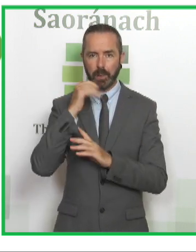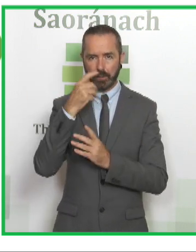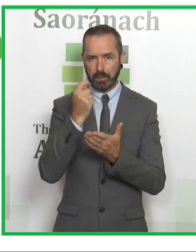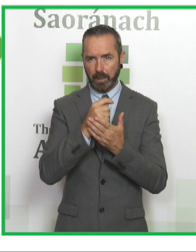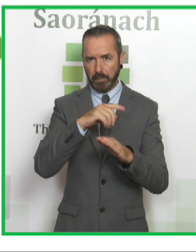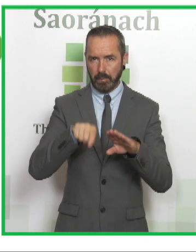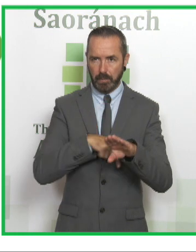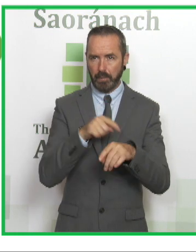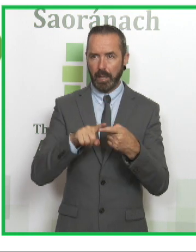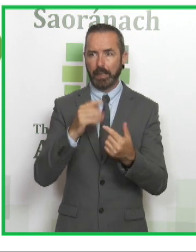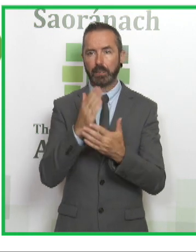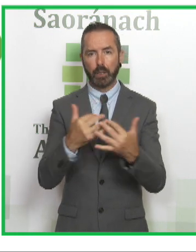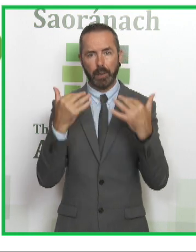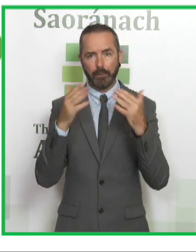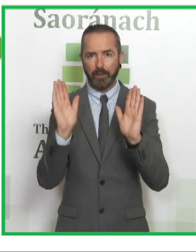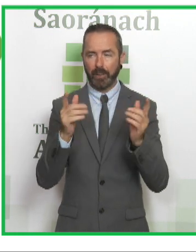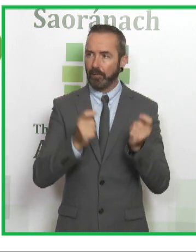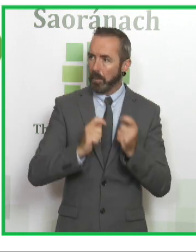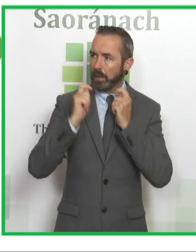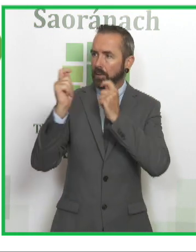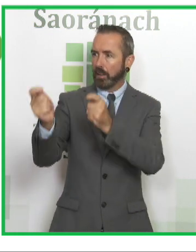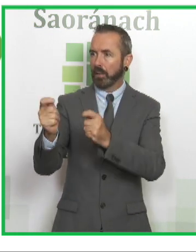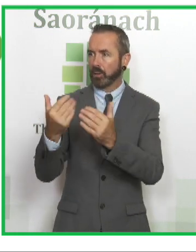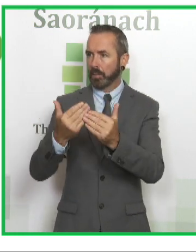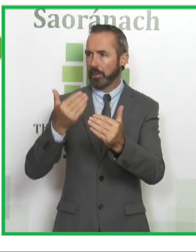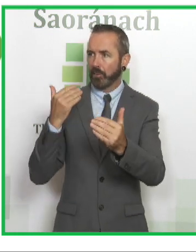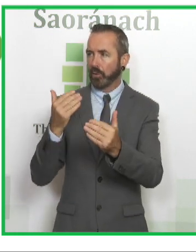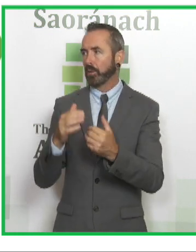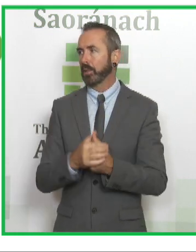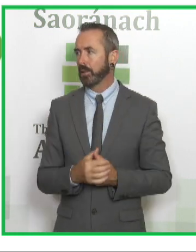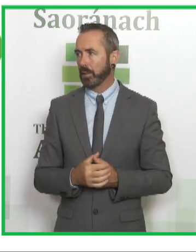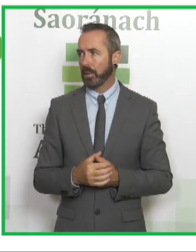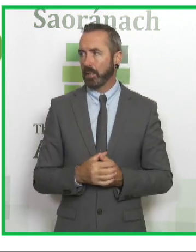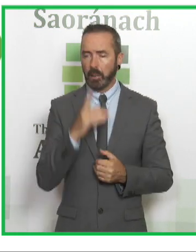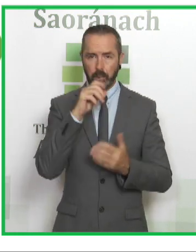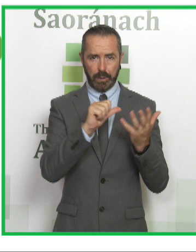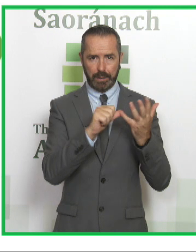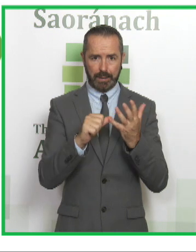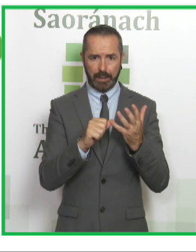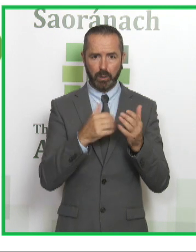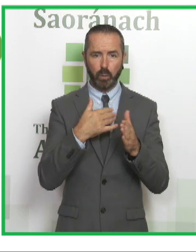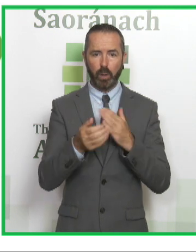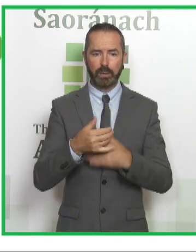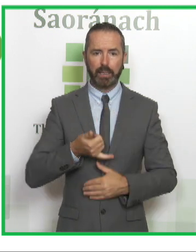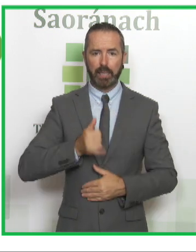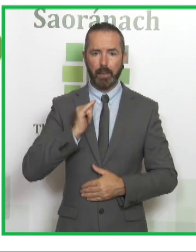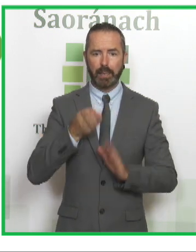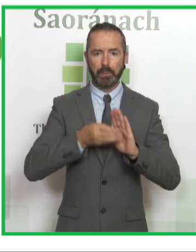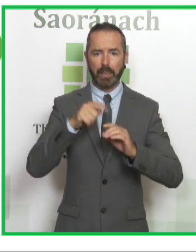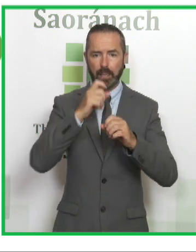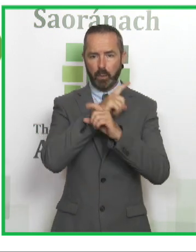some information that has been passed on to you, some extra reading. So the 6 pillars are capacity building and